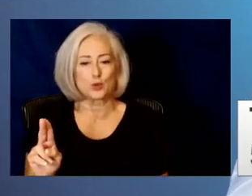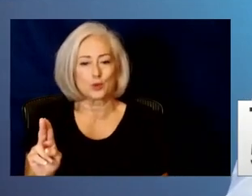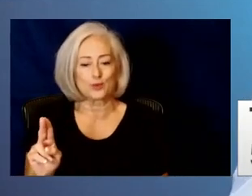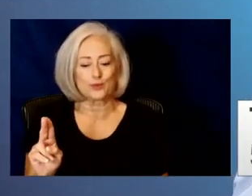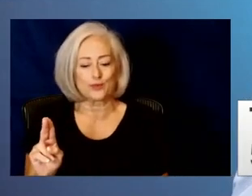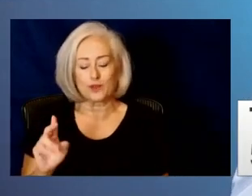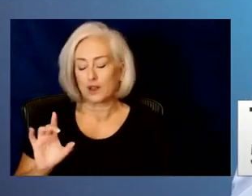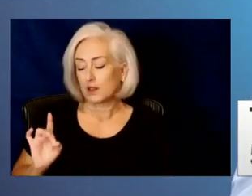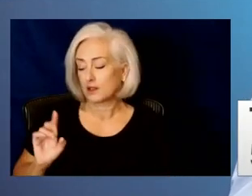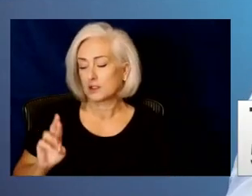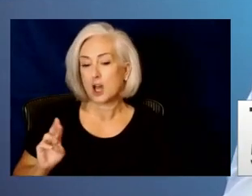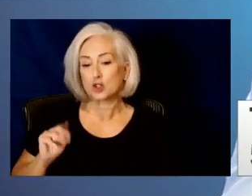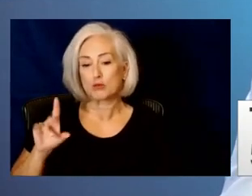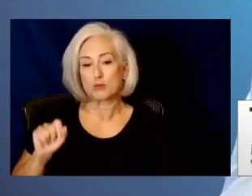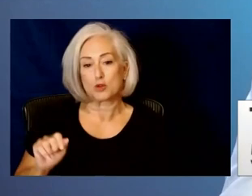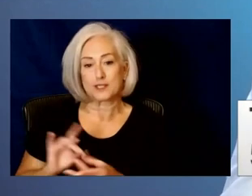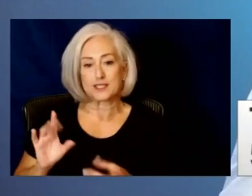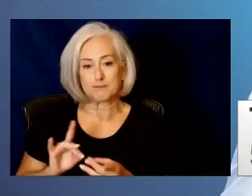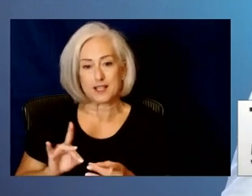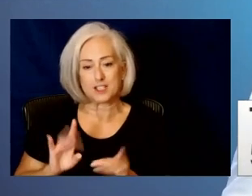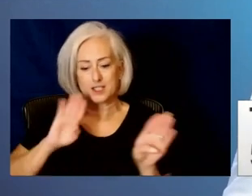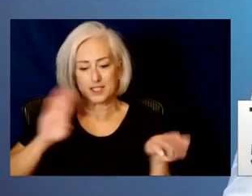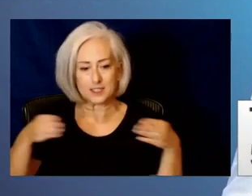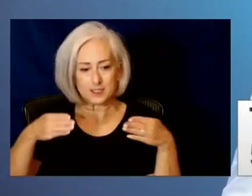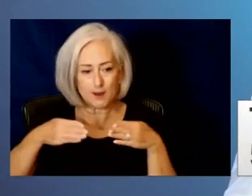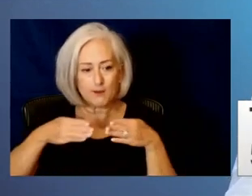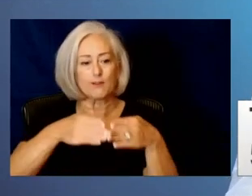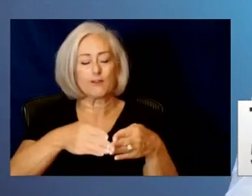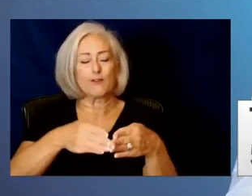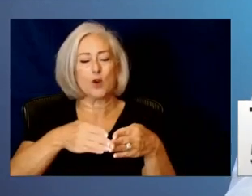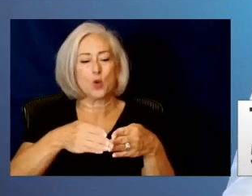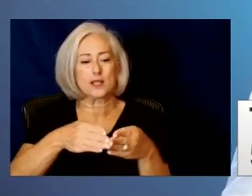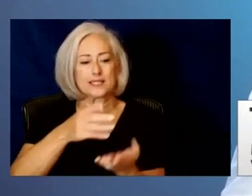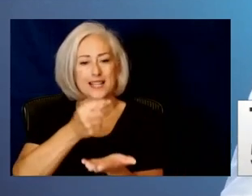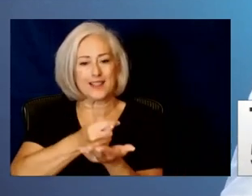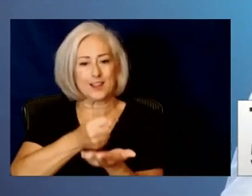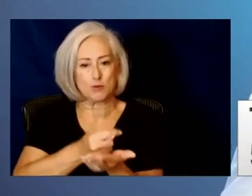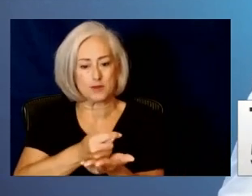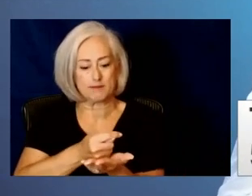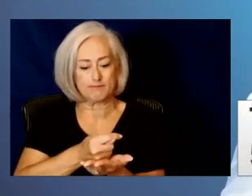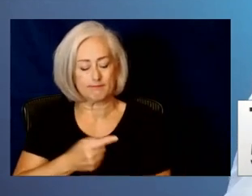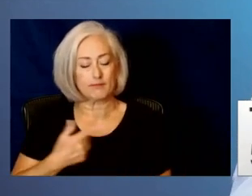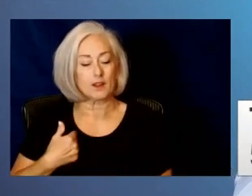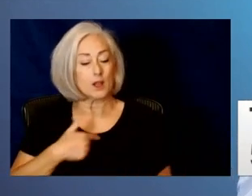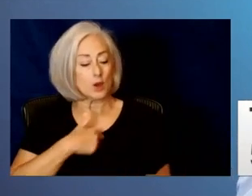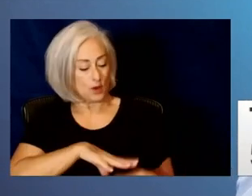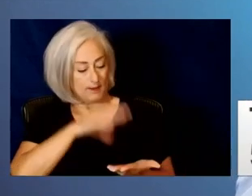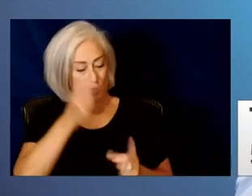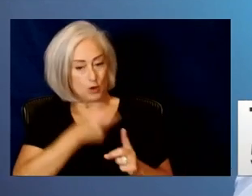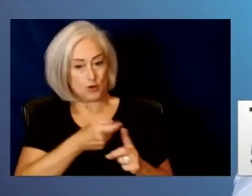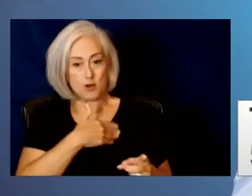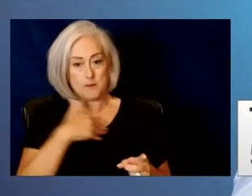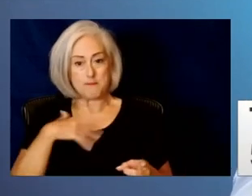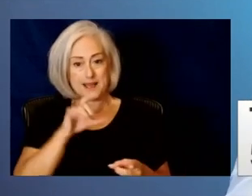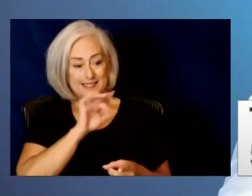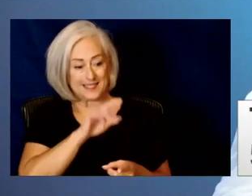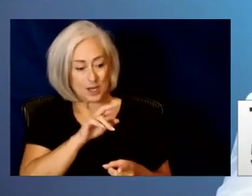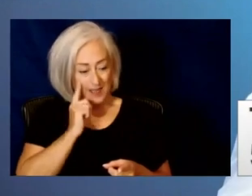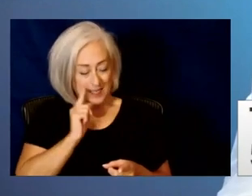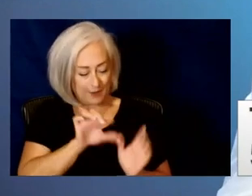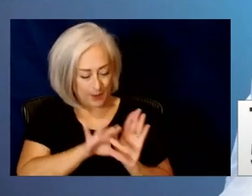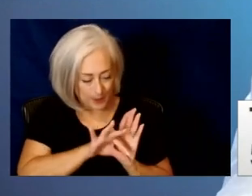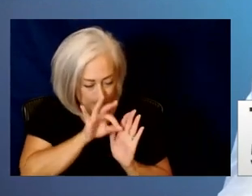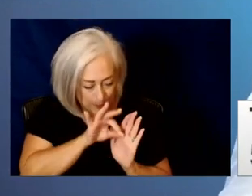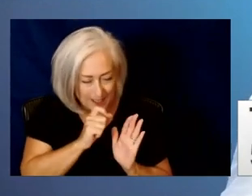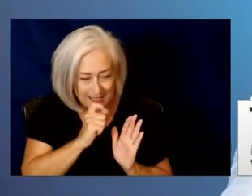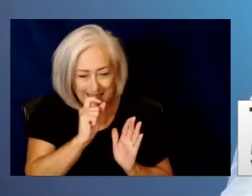it's targeted therapy. We've learned a little bit from breast cancer that if you take a little piece of the tissue and you figure out what